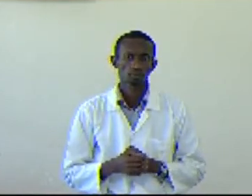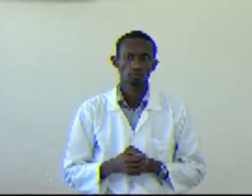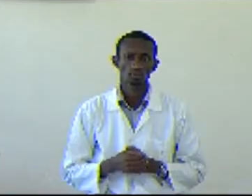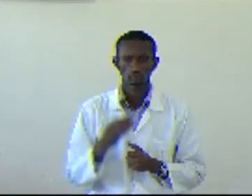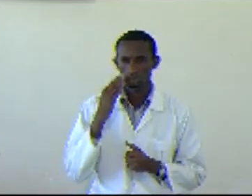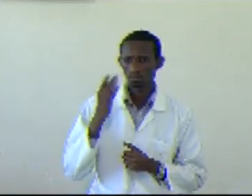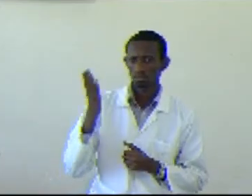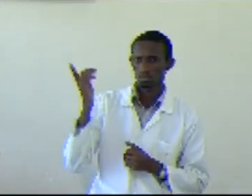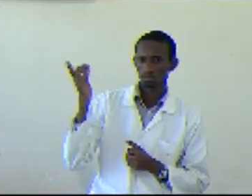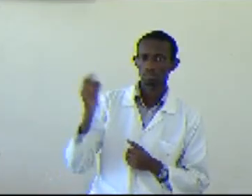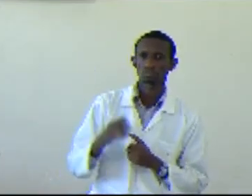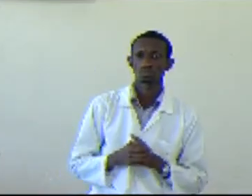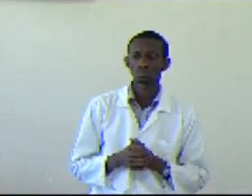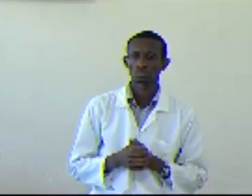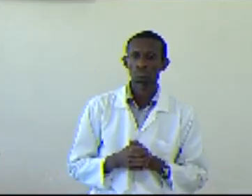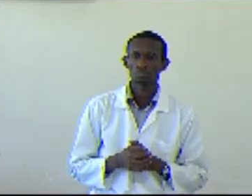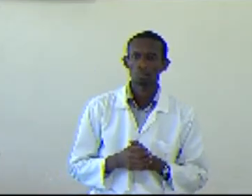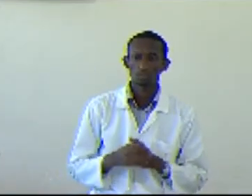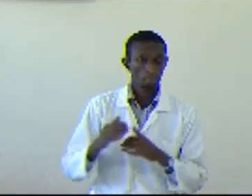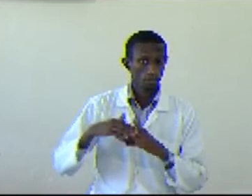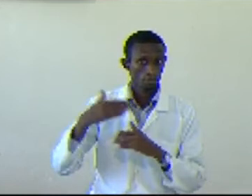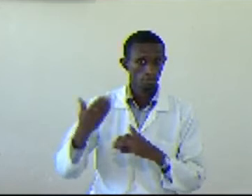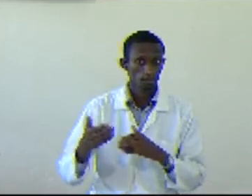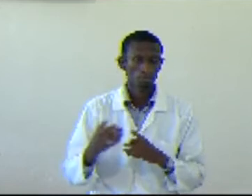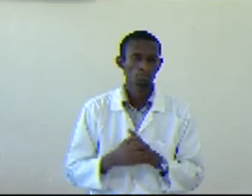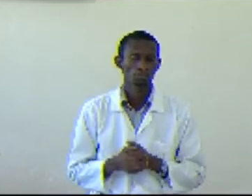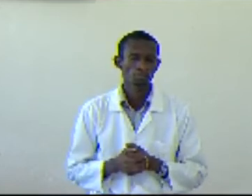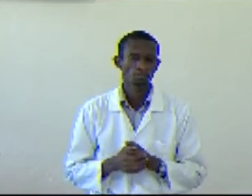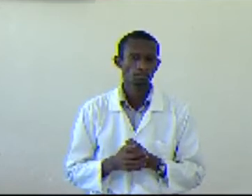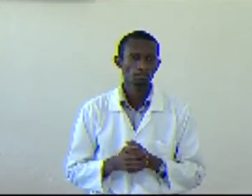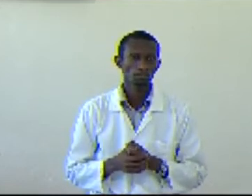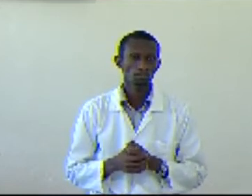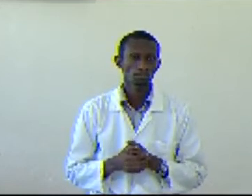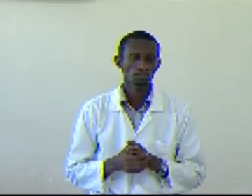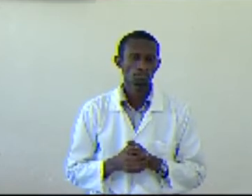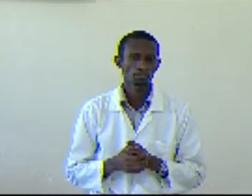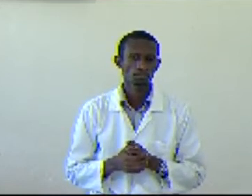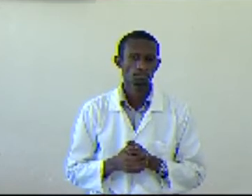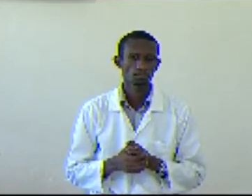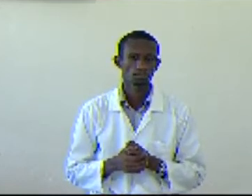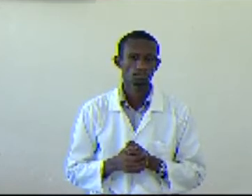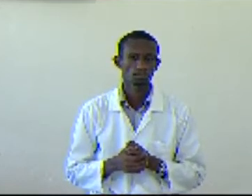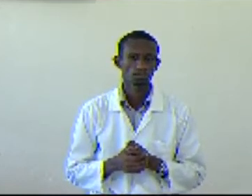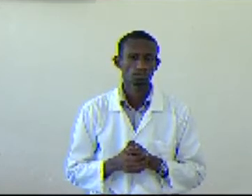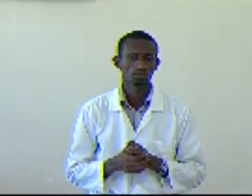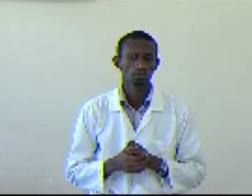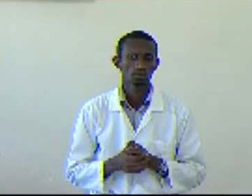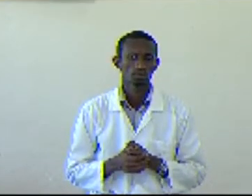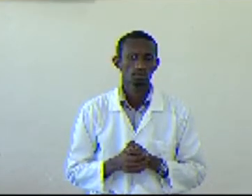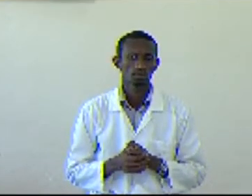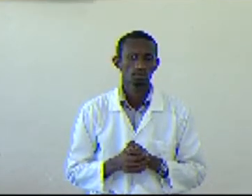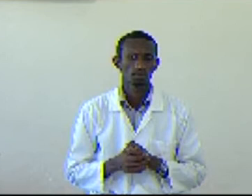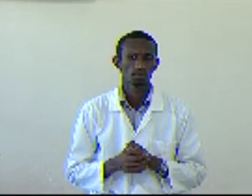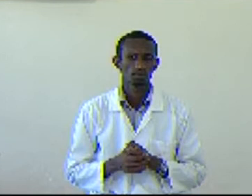this one, this time. So then, if we are saying, let's make it now